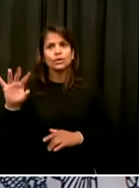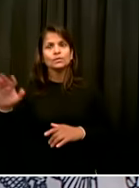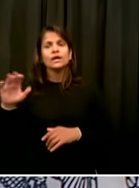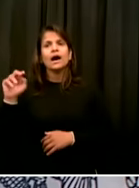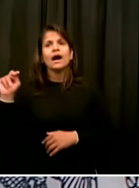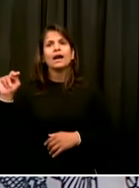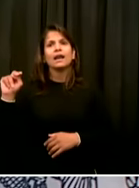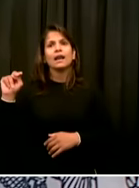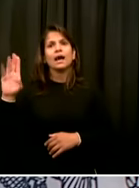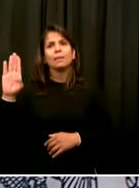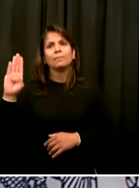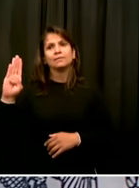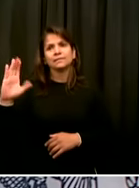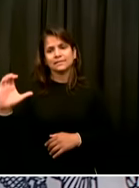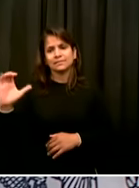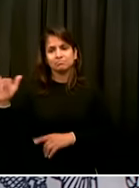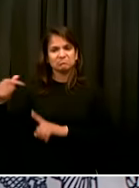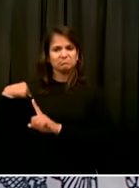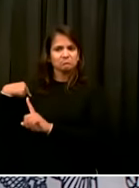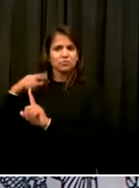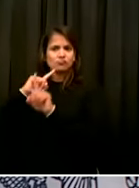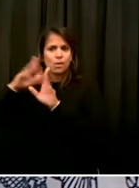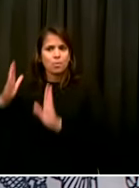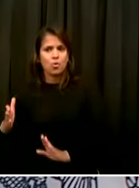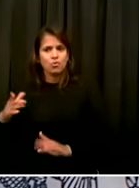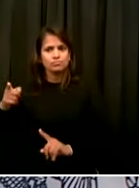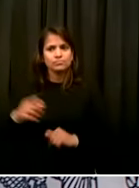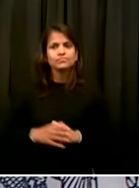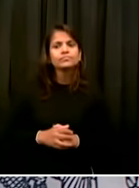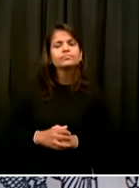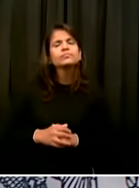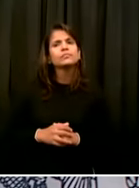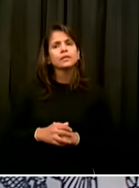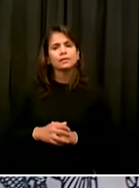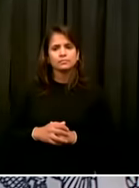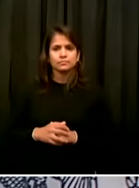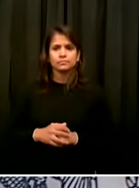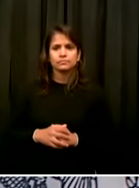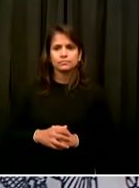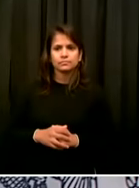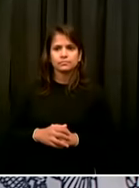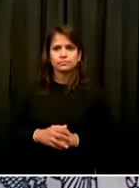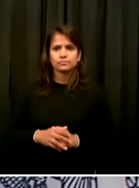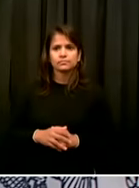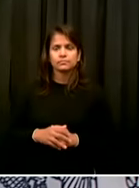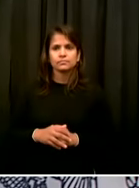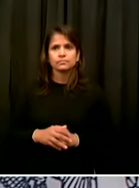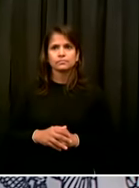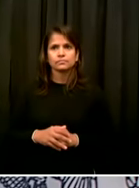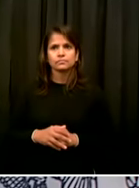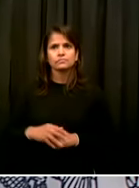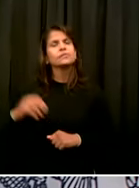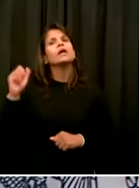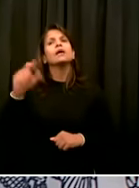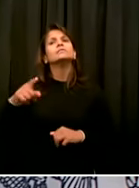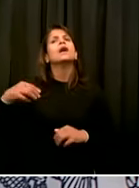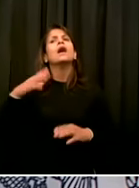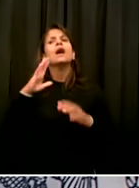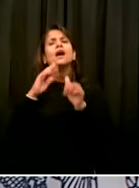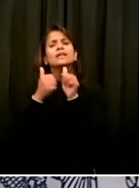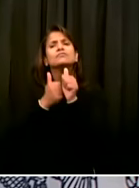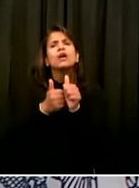talked about and the new cases. I'm wondering, has Test and Trace connected